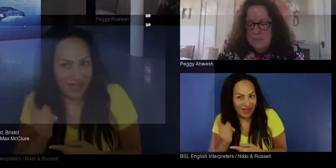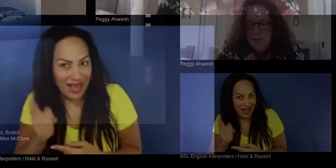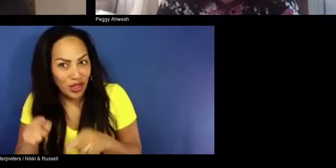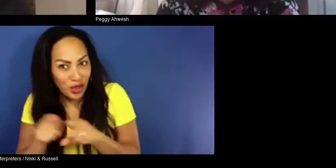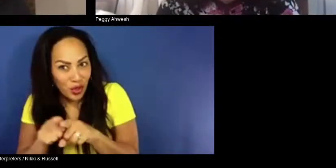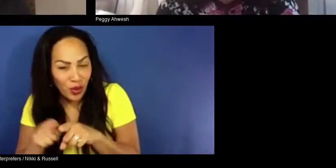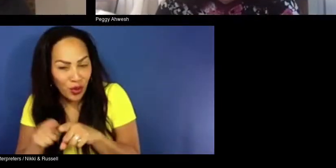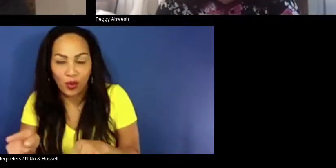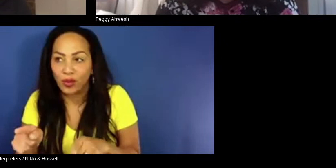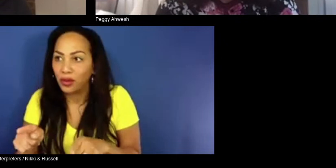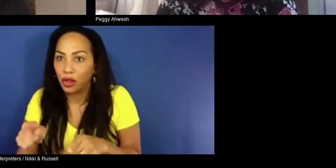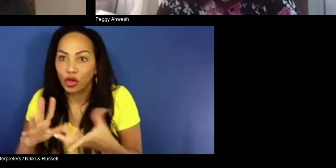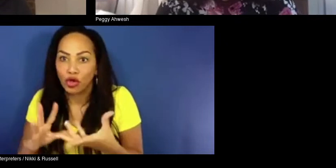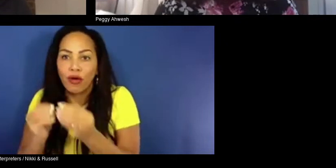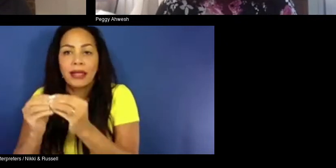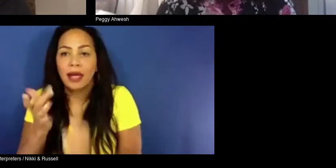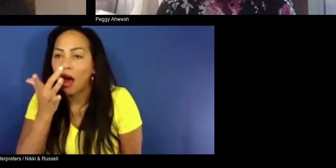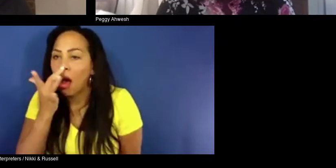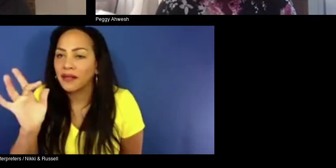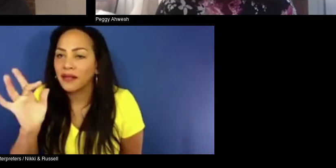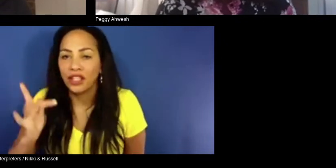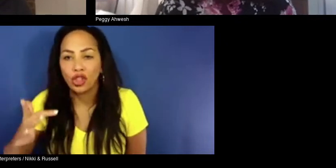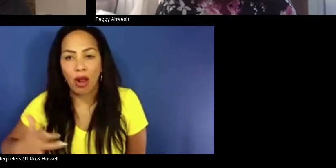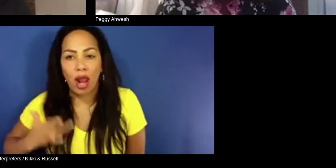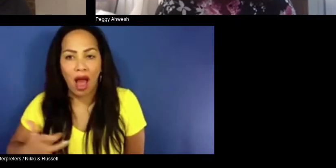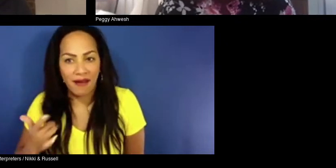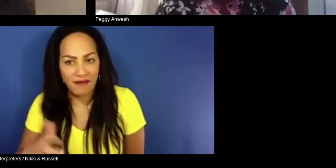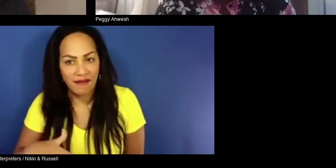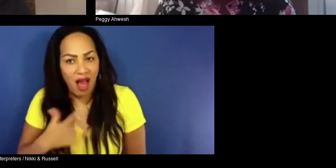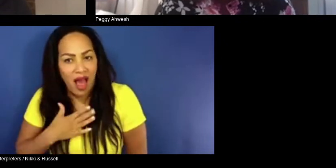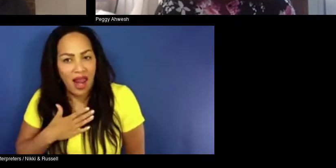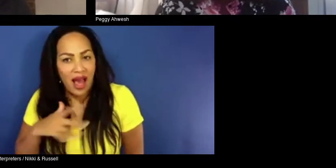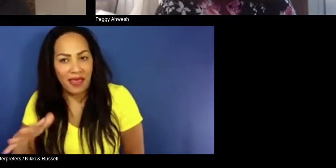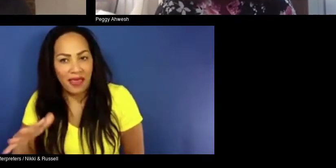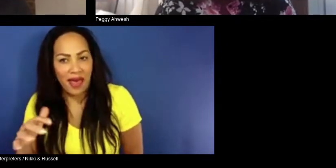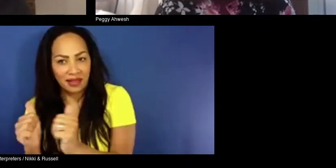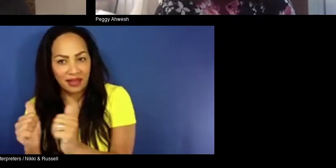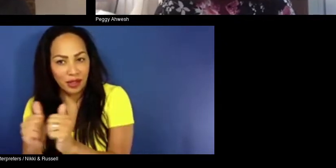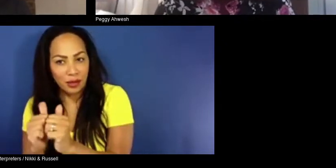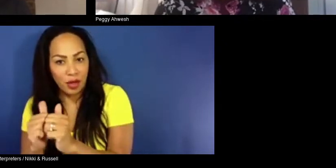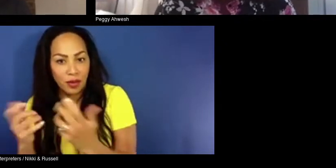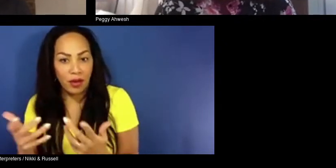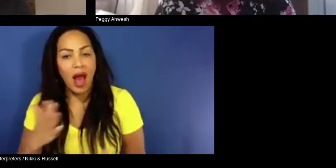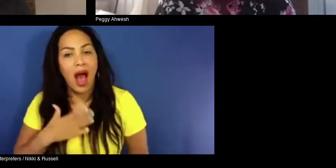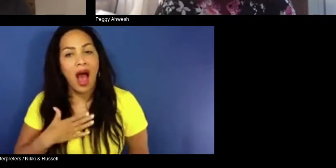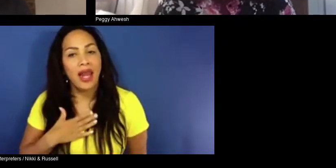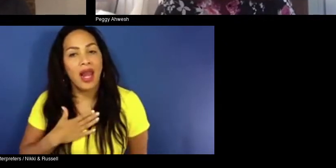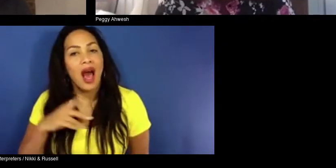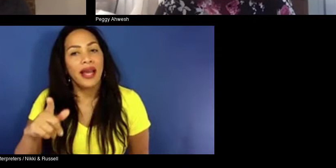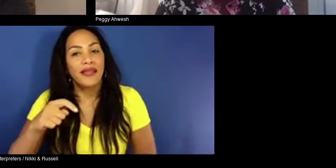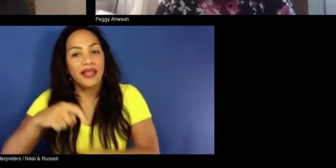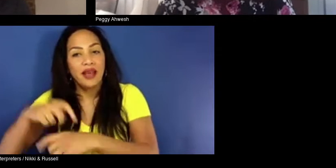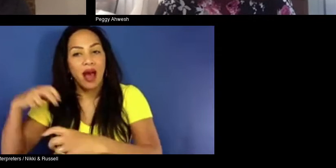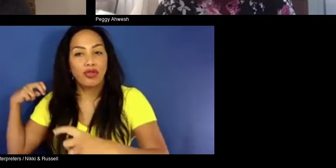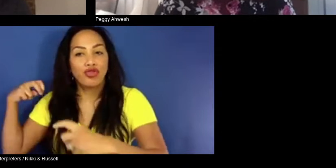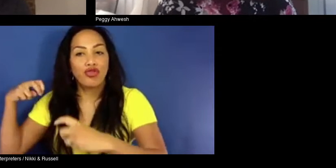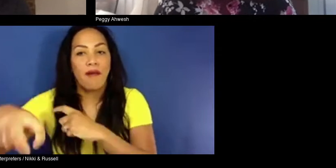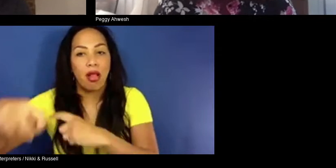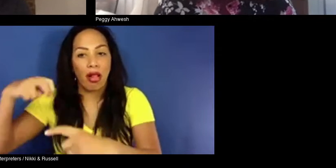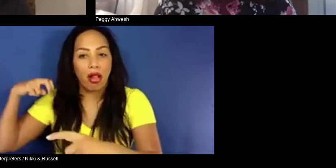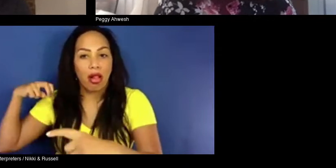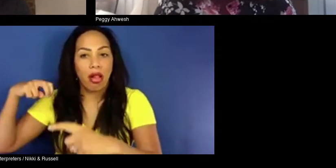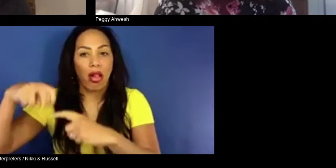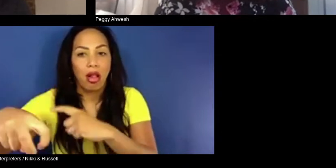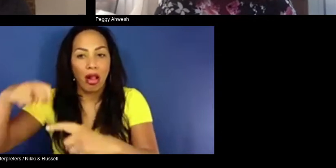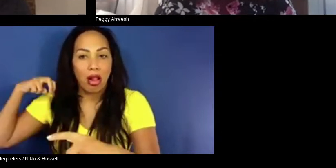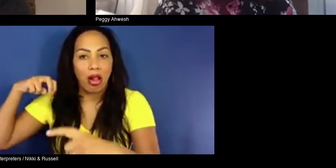I just found very appropriate. But I like the time travel between the present past, and that allows for an